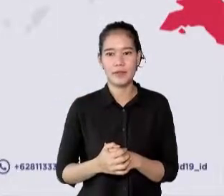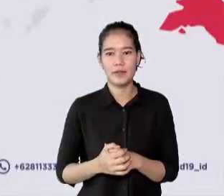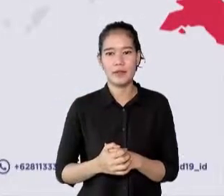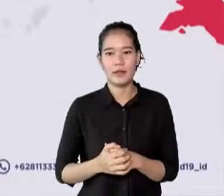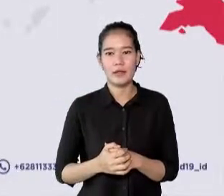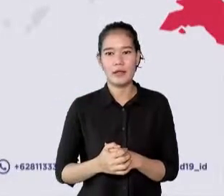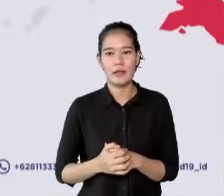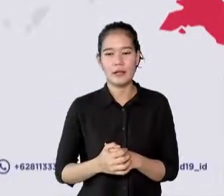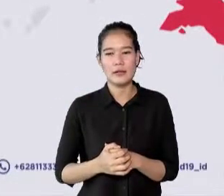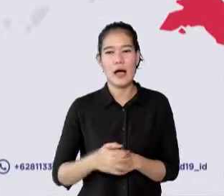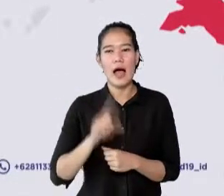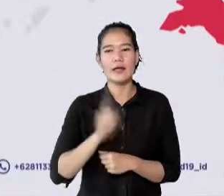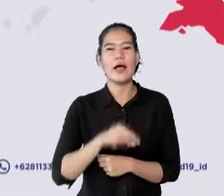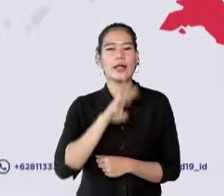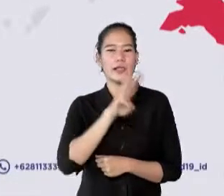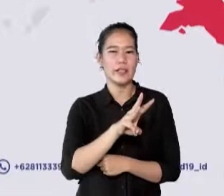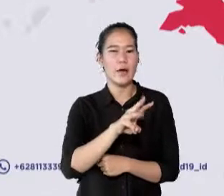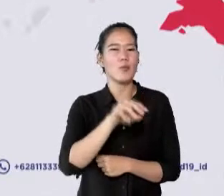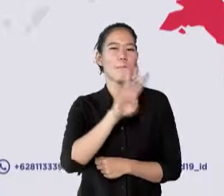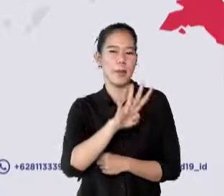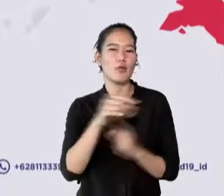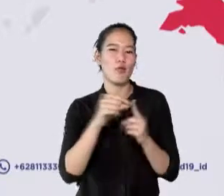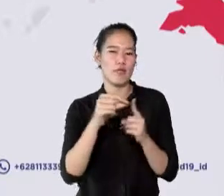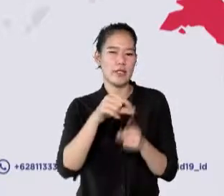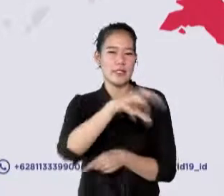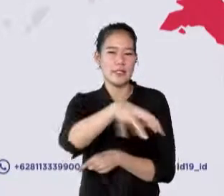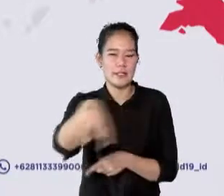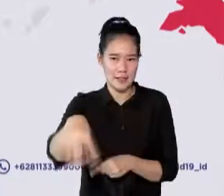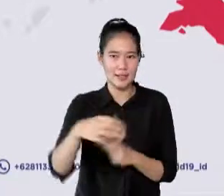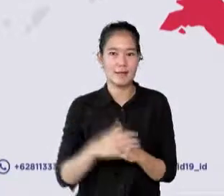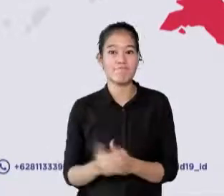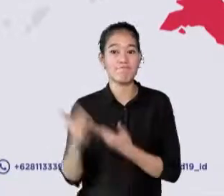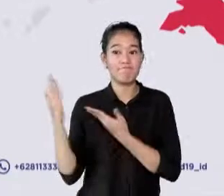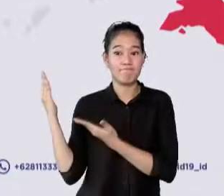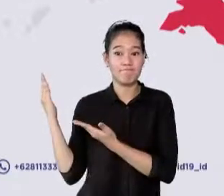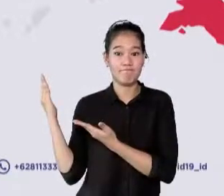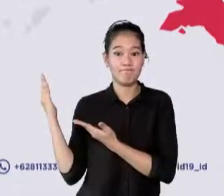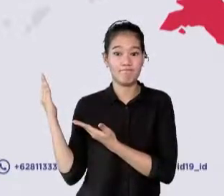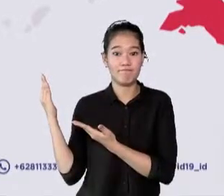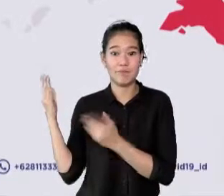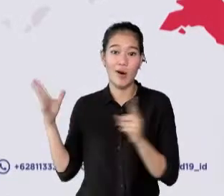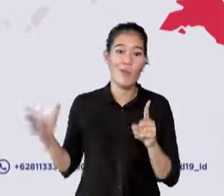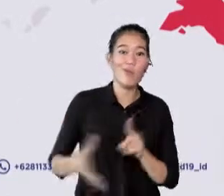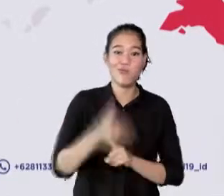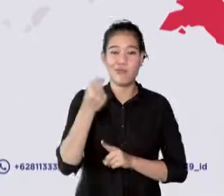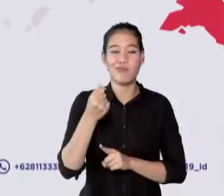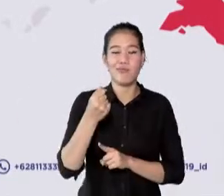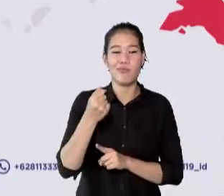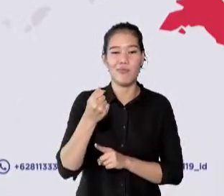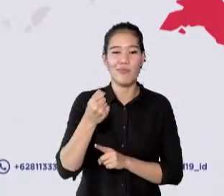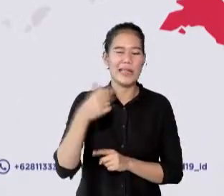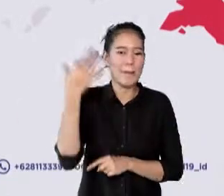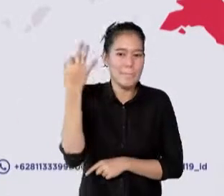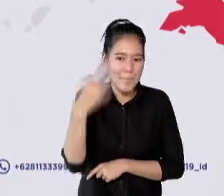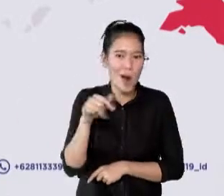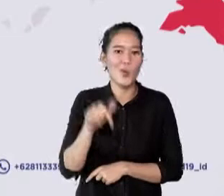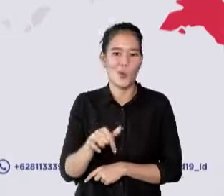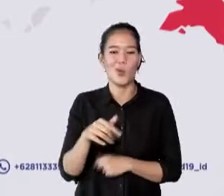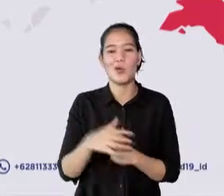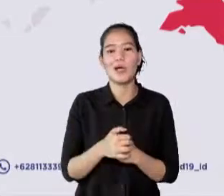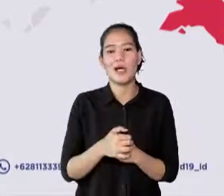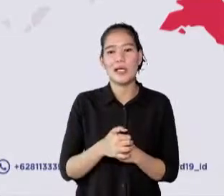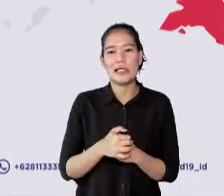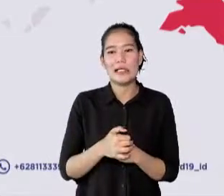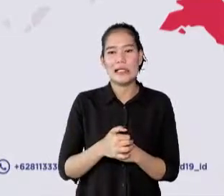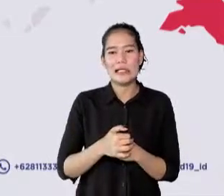31 provinces in Indonesia. This is a significant achievement as these posts have